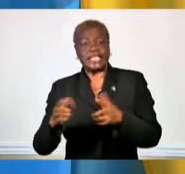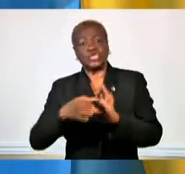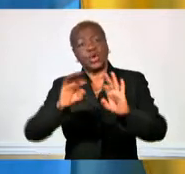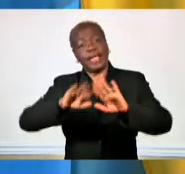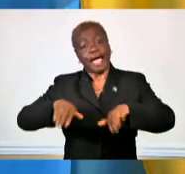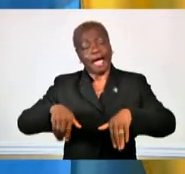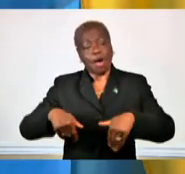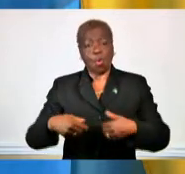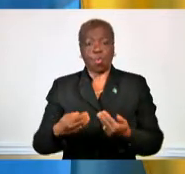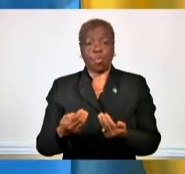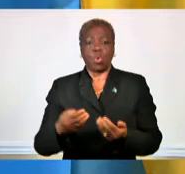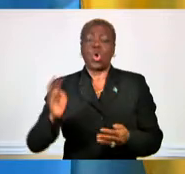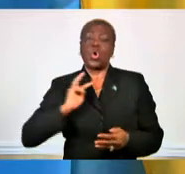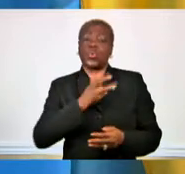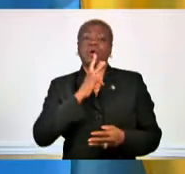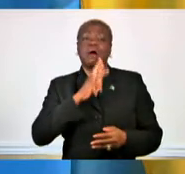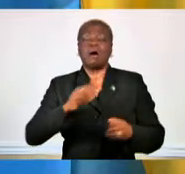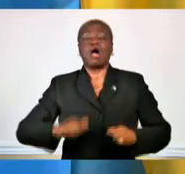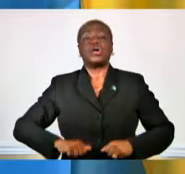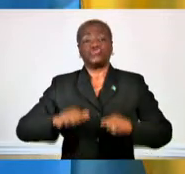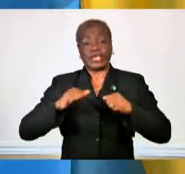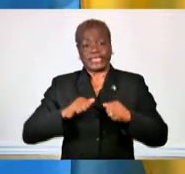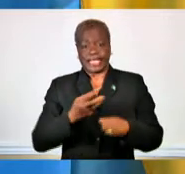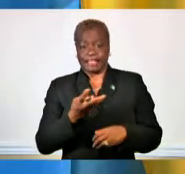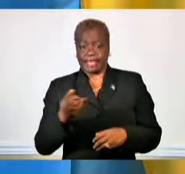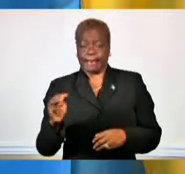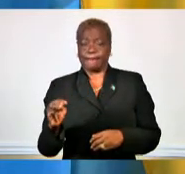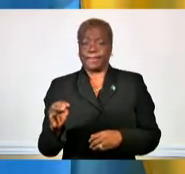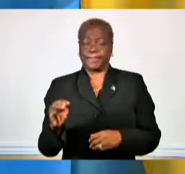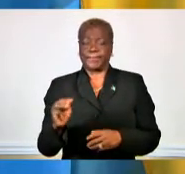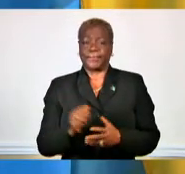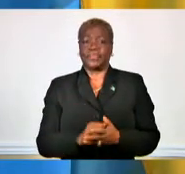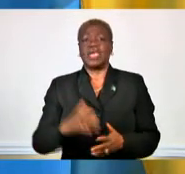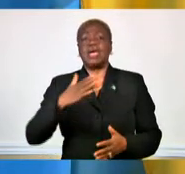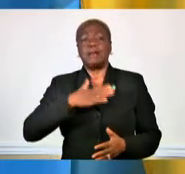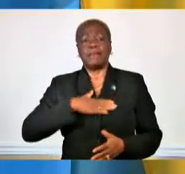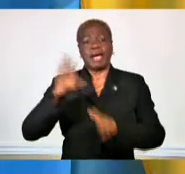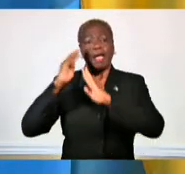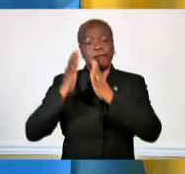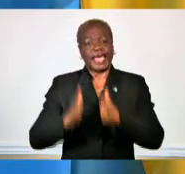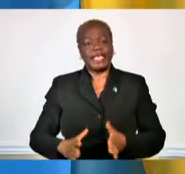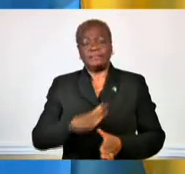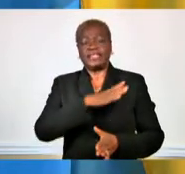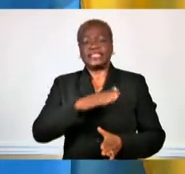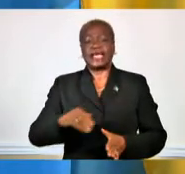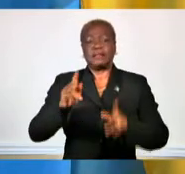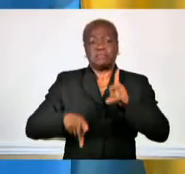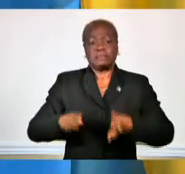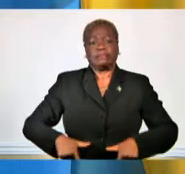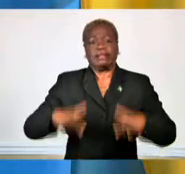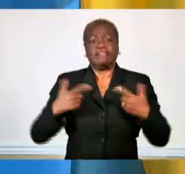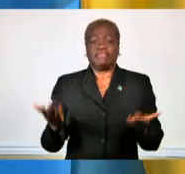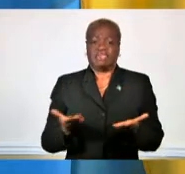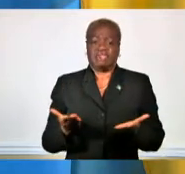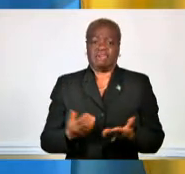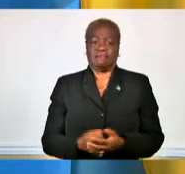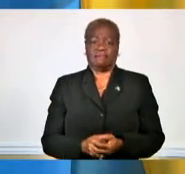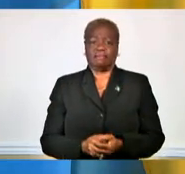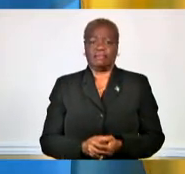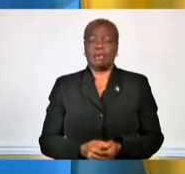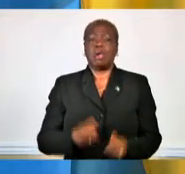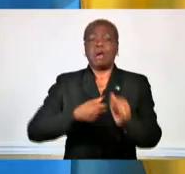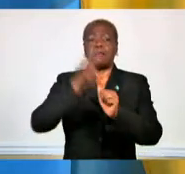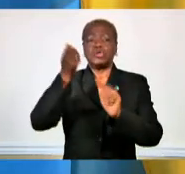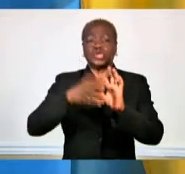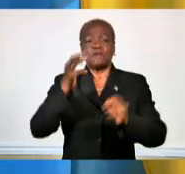how we are addressing them. My fellow Bahamians and residents, most